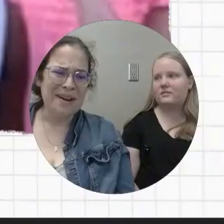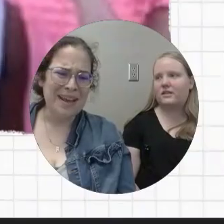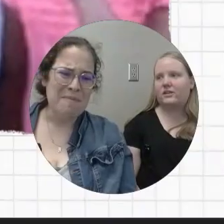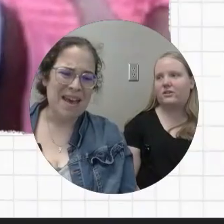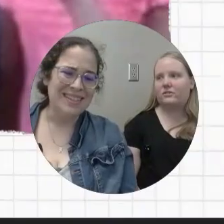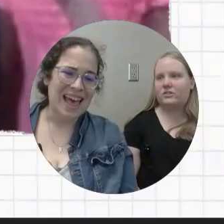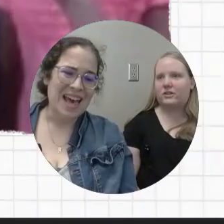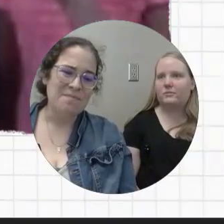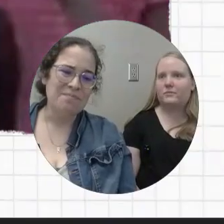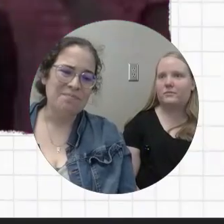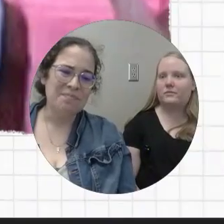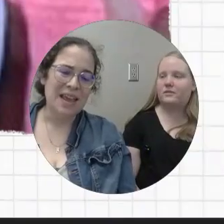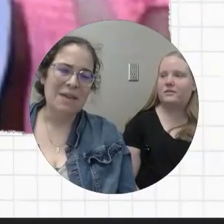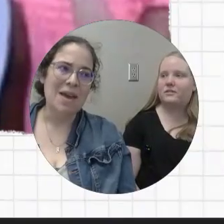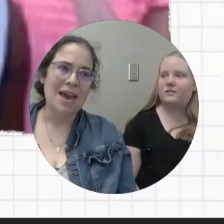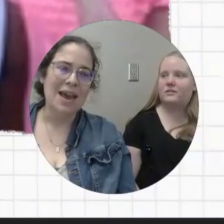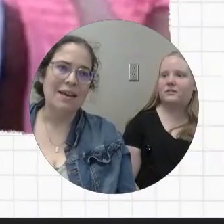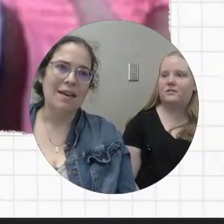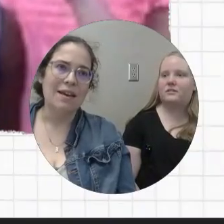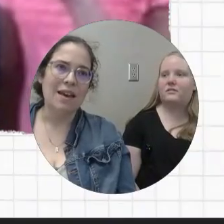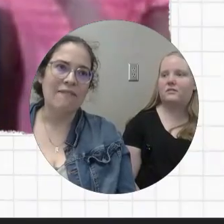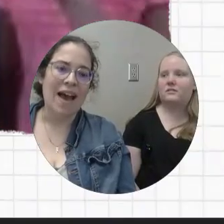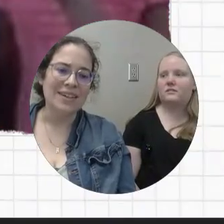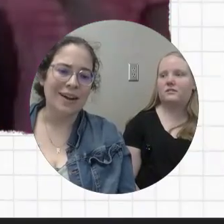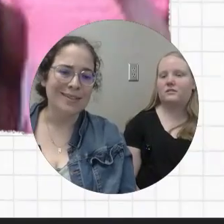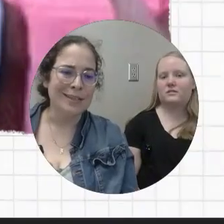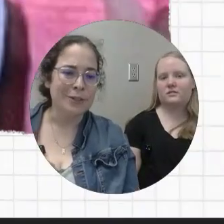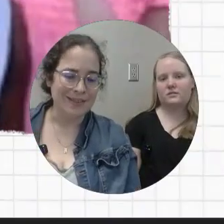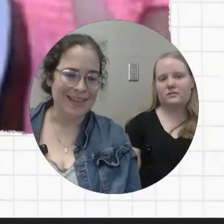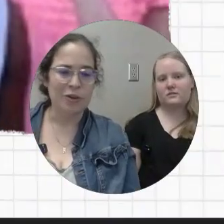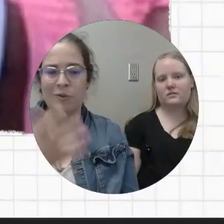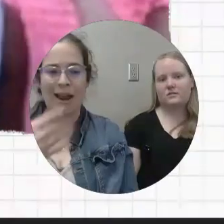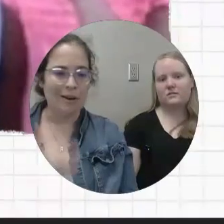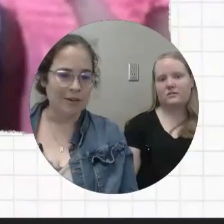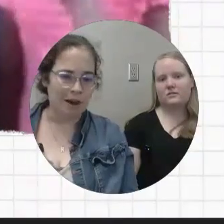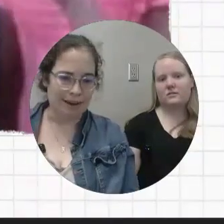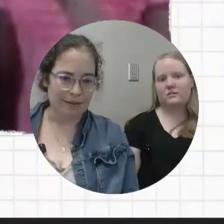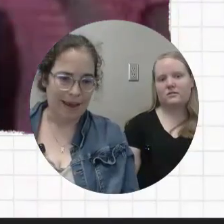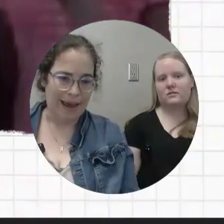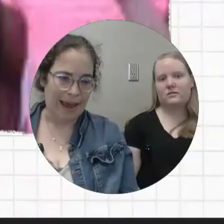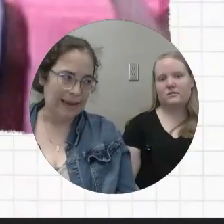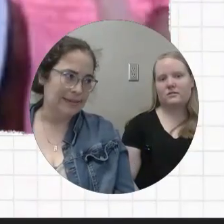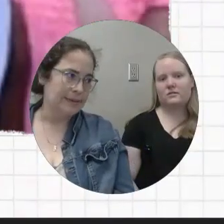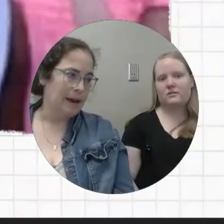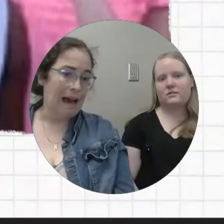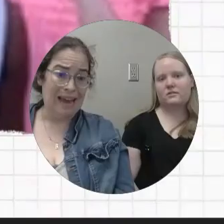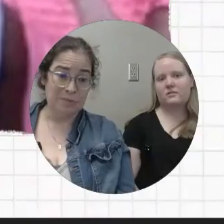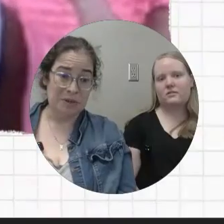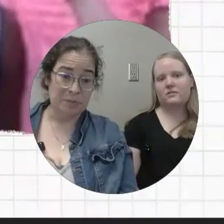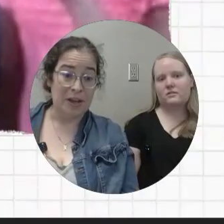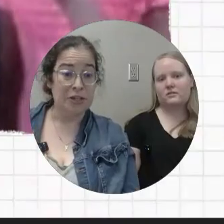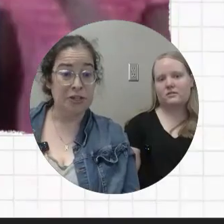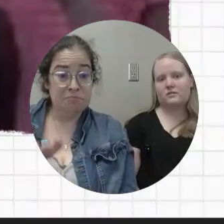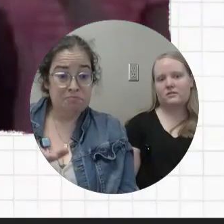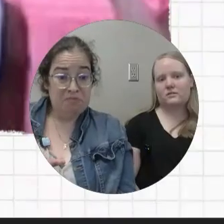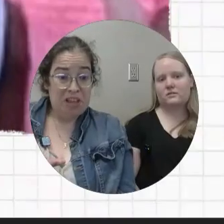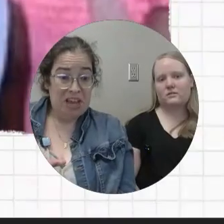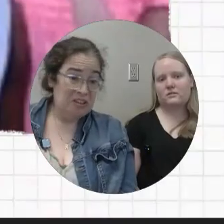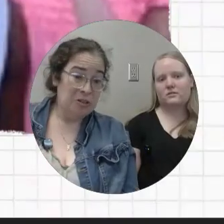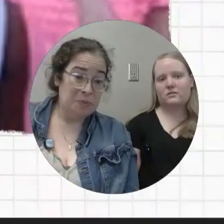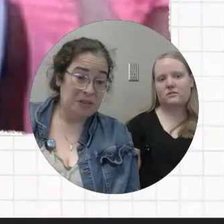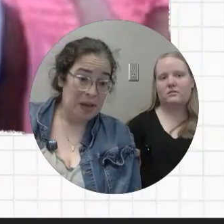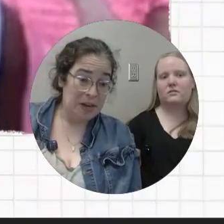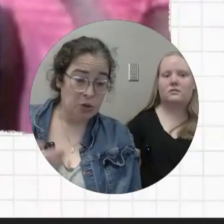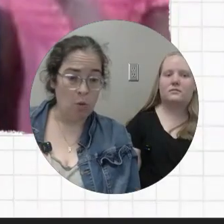But speaking to the interpreter is not. No, and it makes them. If I talk to let's say you and